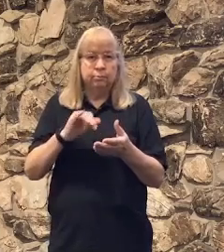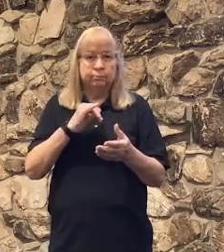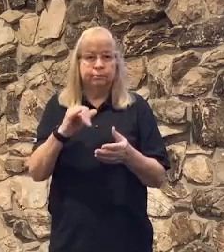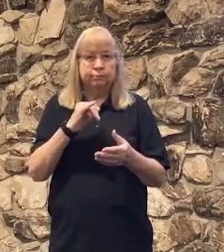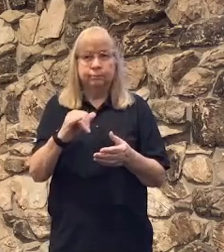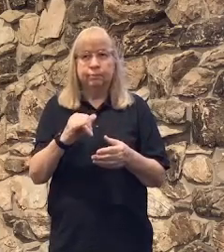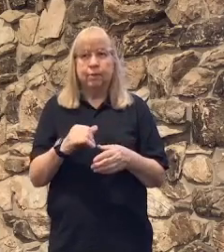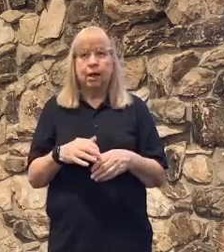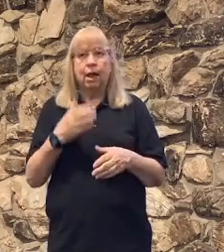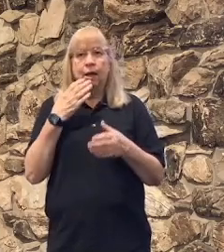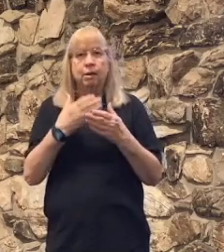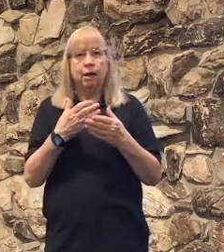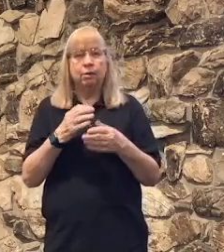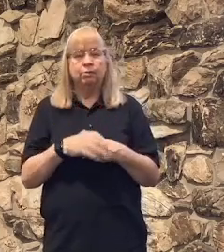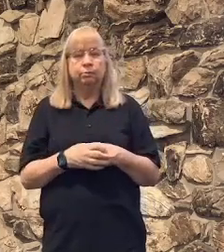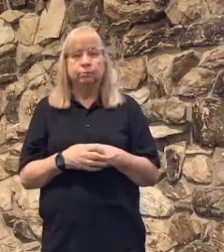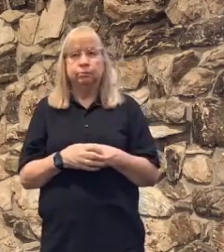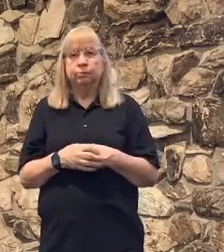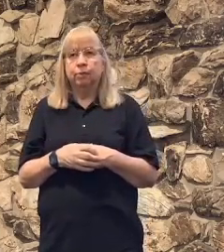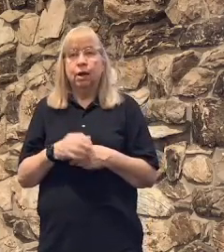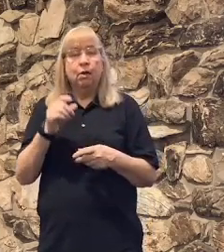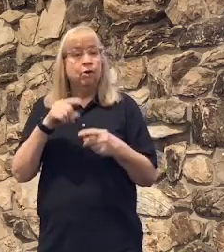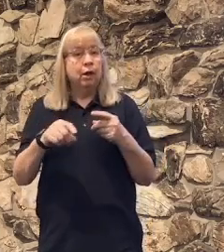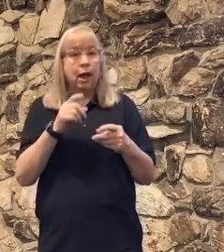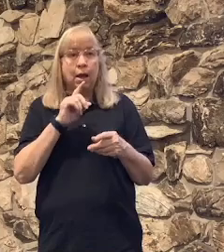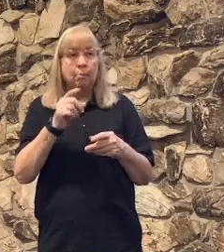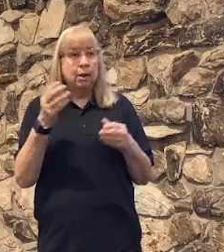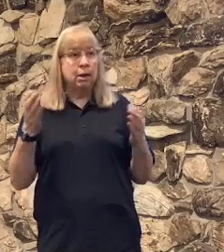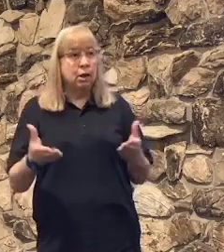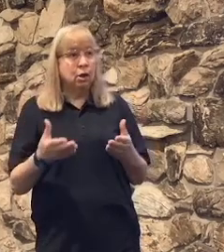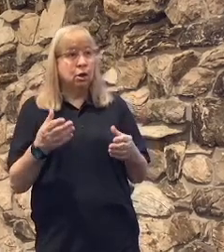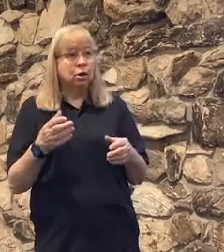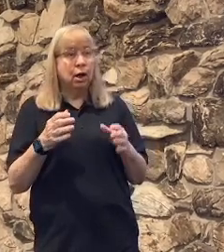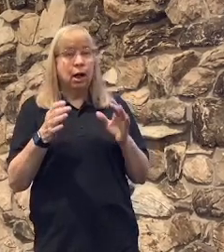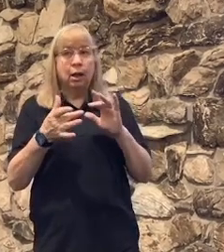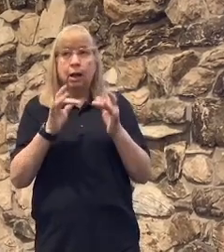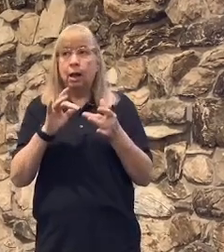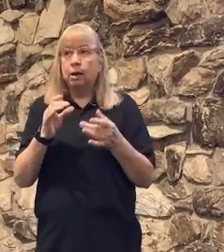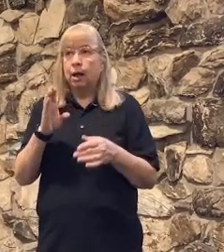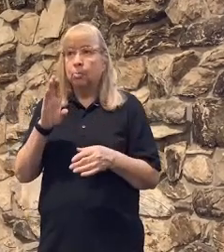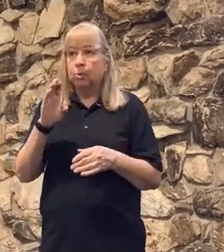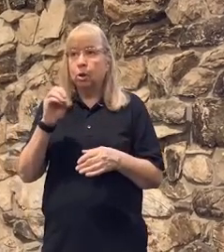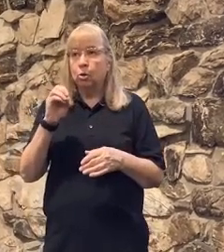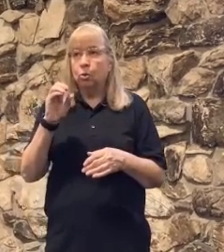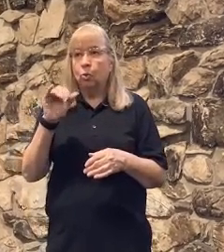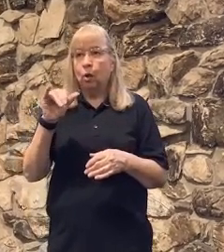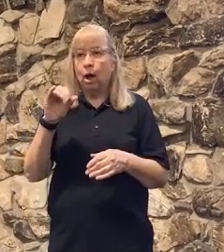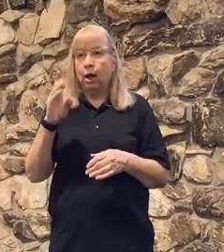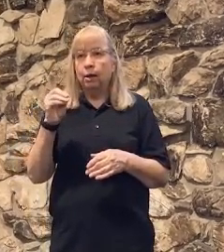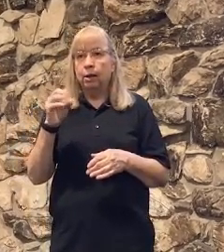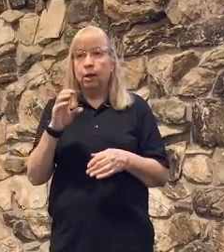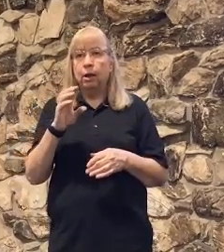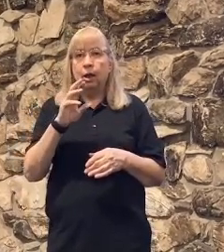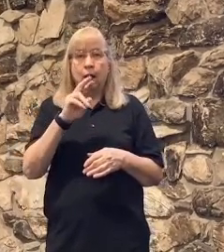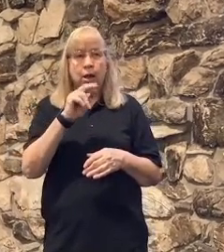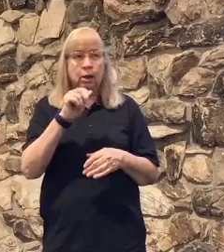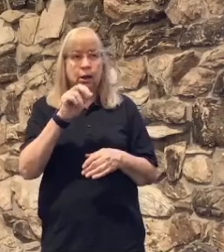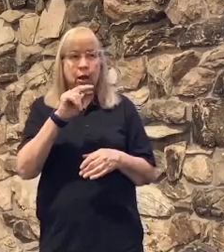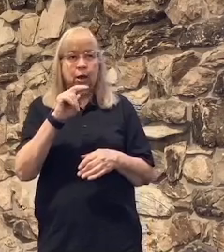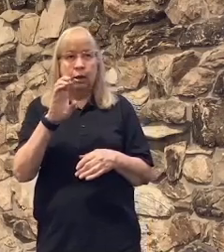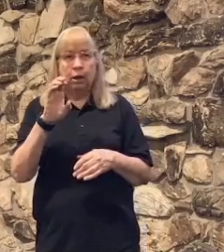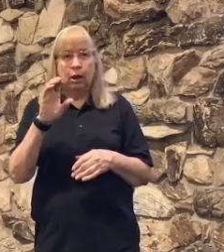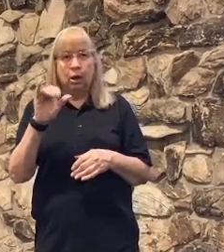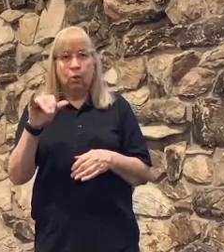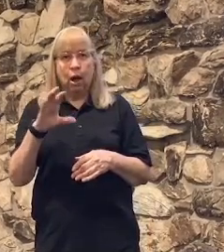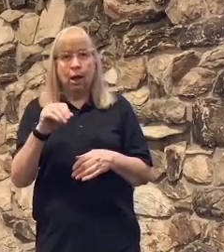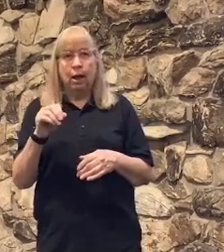you next week. Yep, and if you can't be here, contact Boyd or Donna or Nancy, and they'll give you an assignment, and you can just